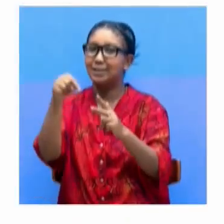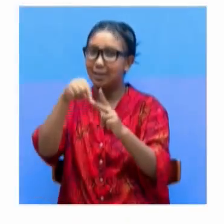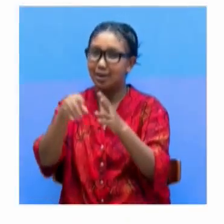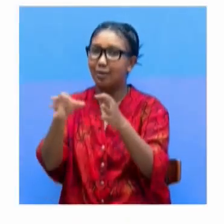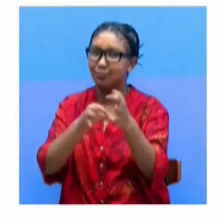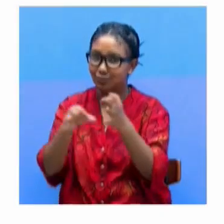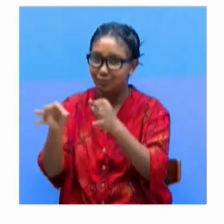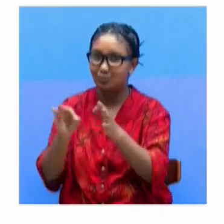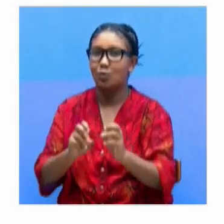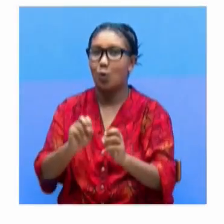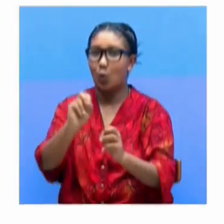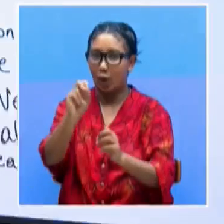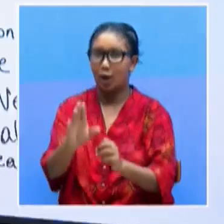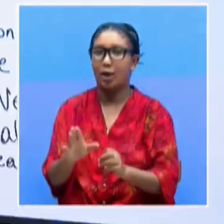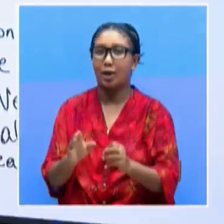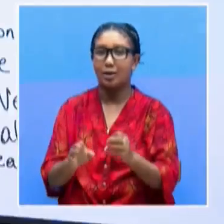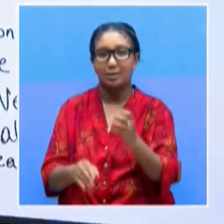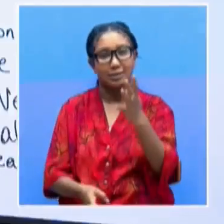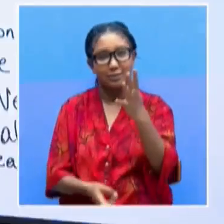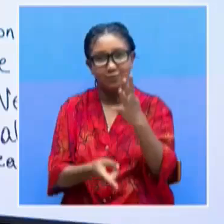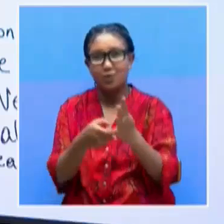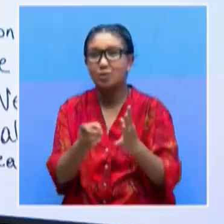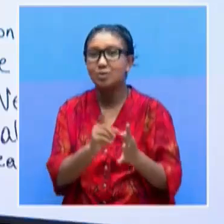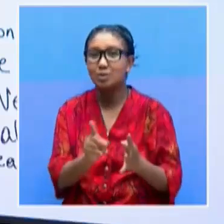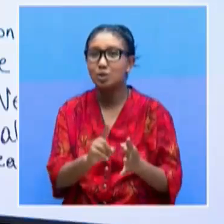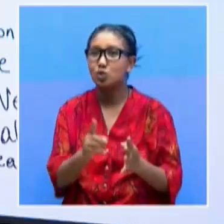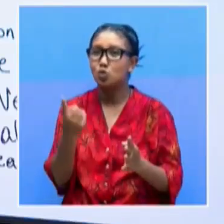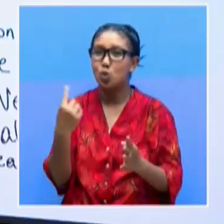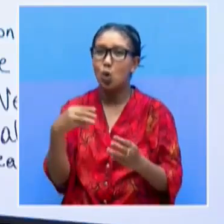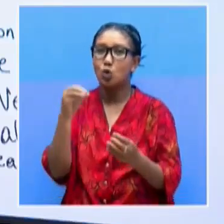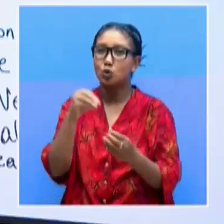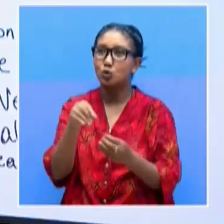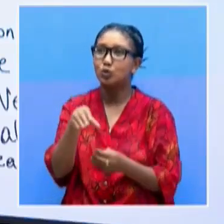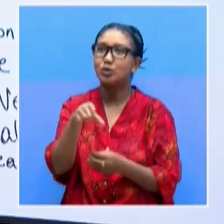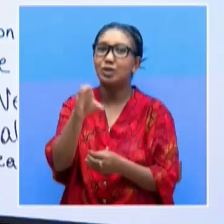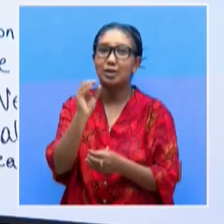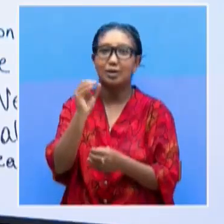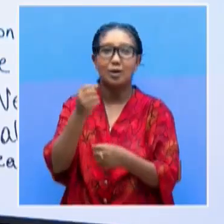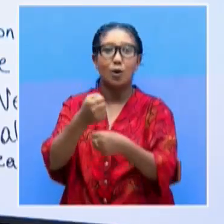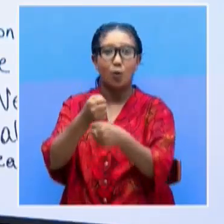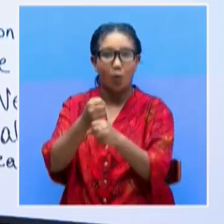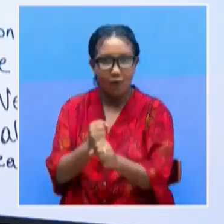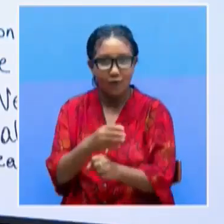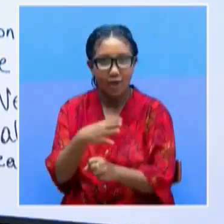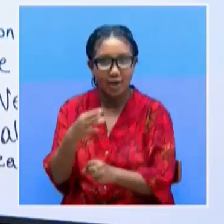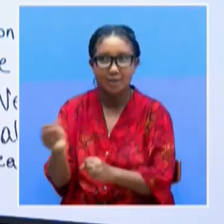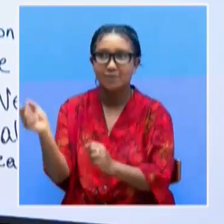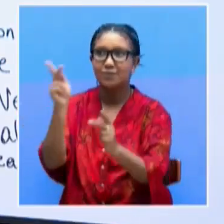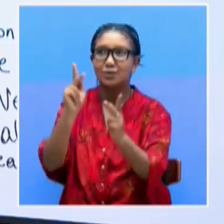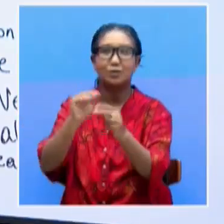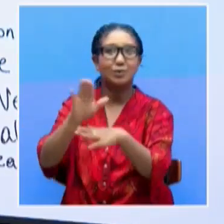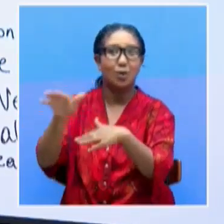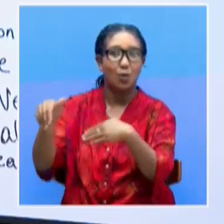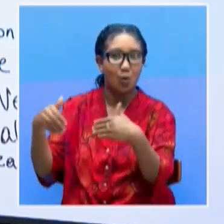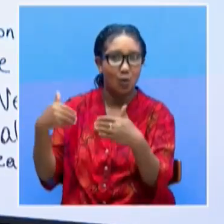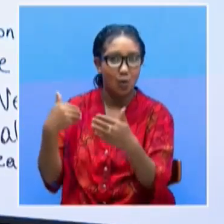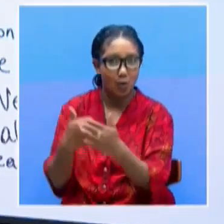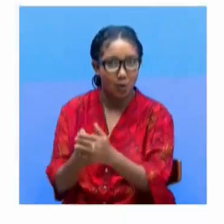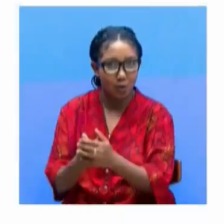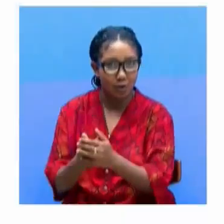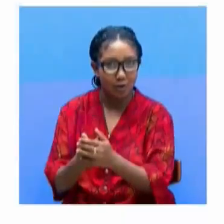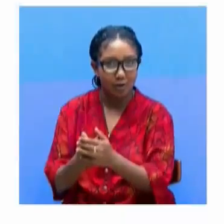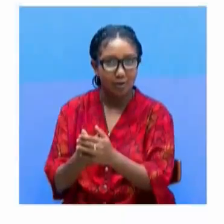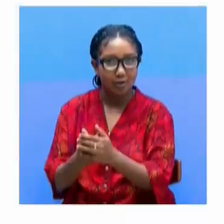detail. Okay, wonderful. Then we also drank coffee and visited the whole compound. It